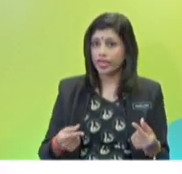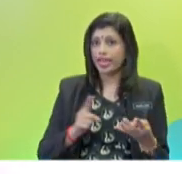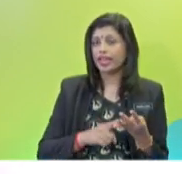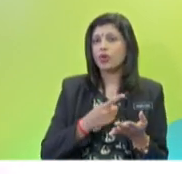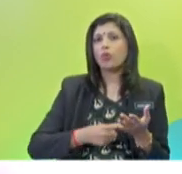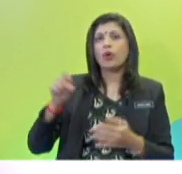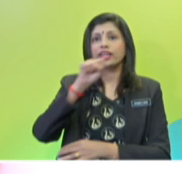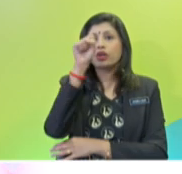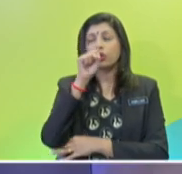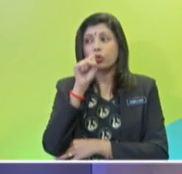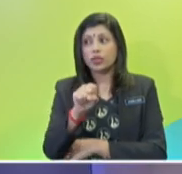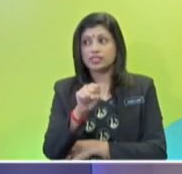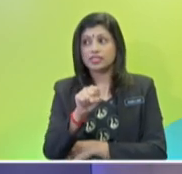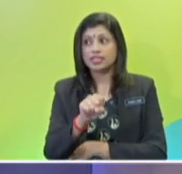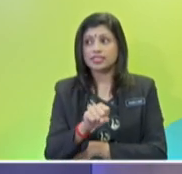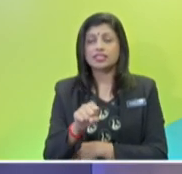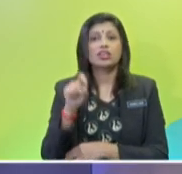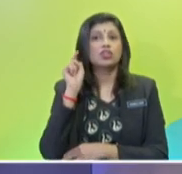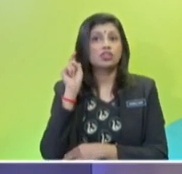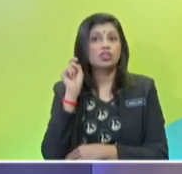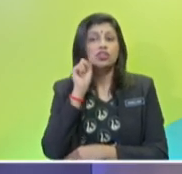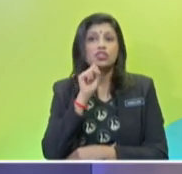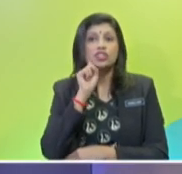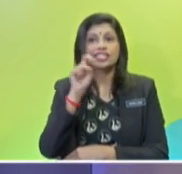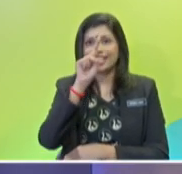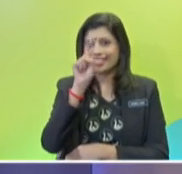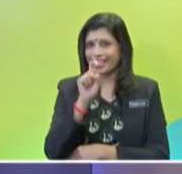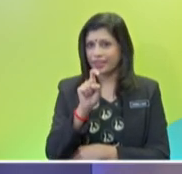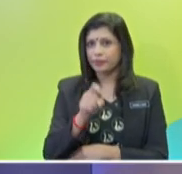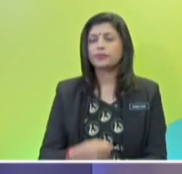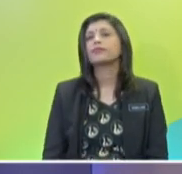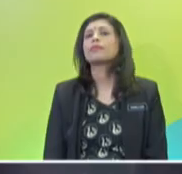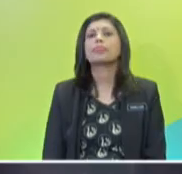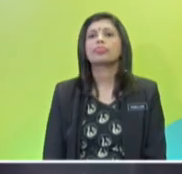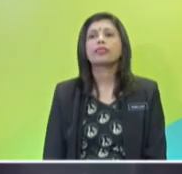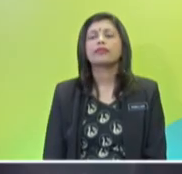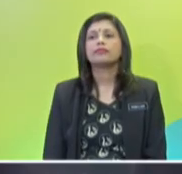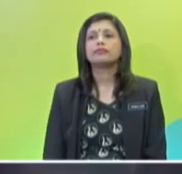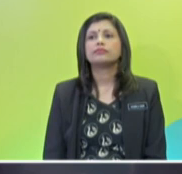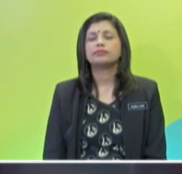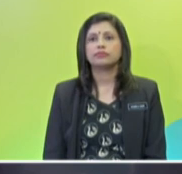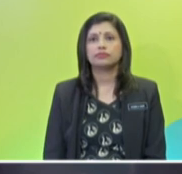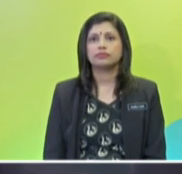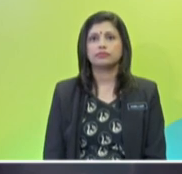Okay, are you ready to listen to the conversation? Ready, teacher. Okay, let's start. Track